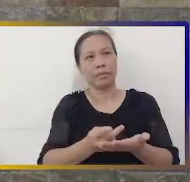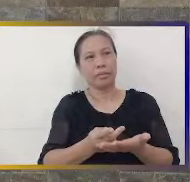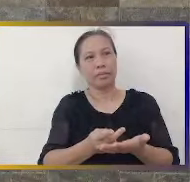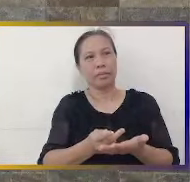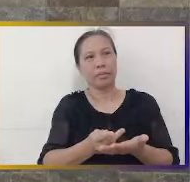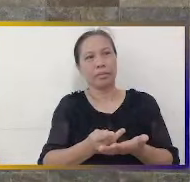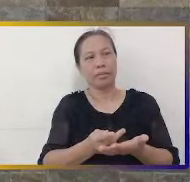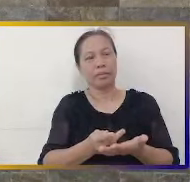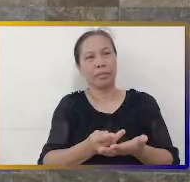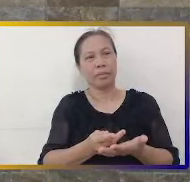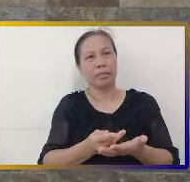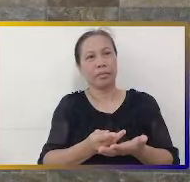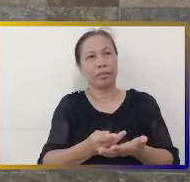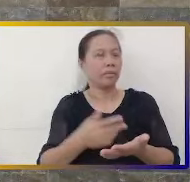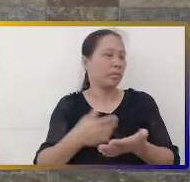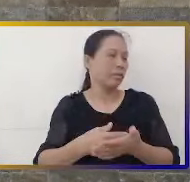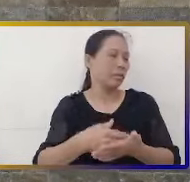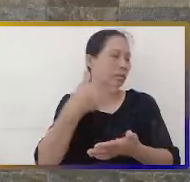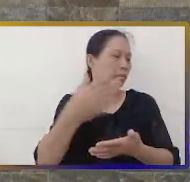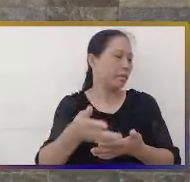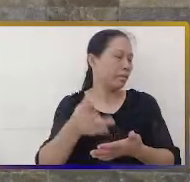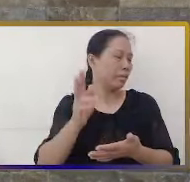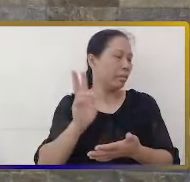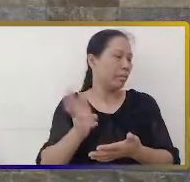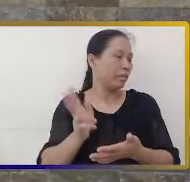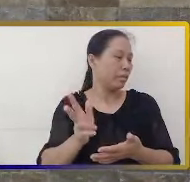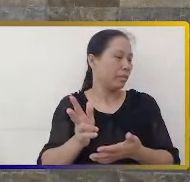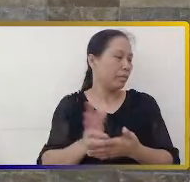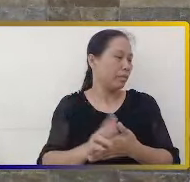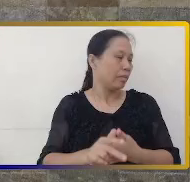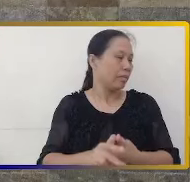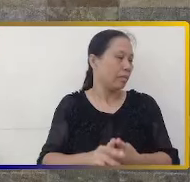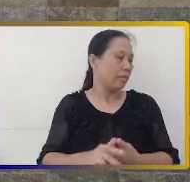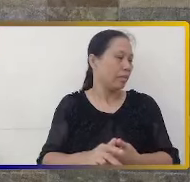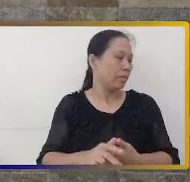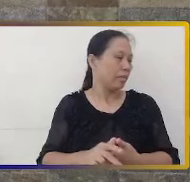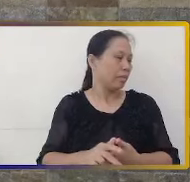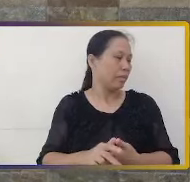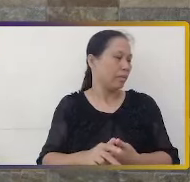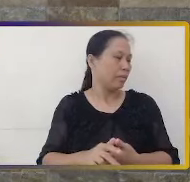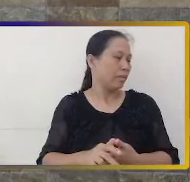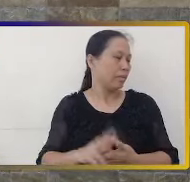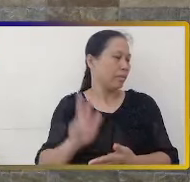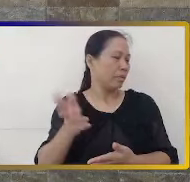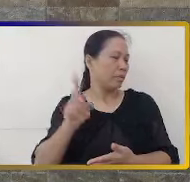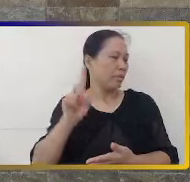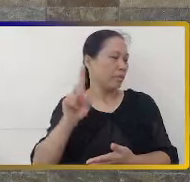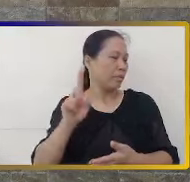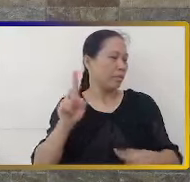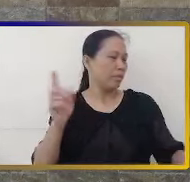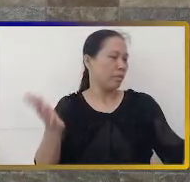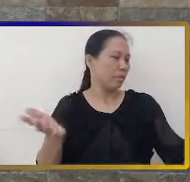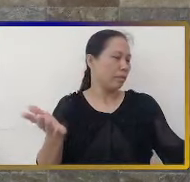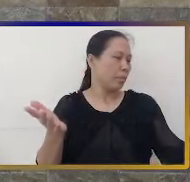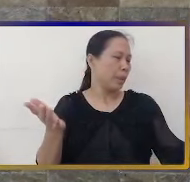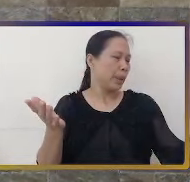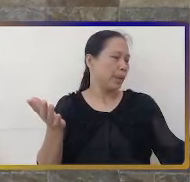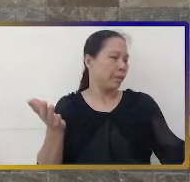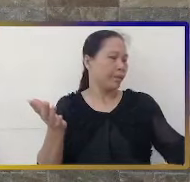now and then verse number 30 sabi niya for wave offering before the Lord 31 and the priest shall